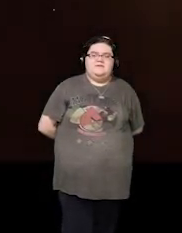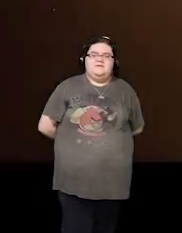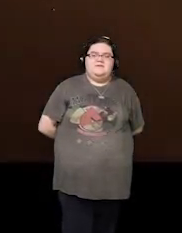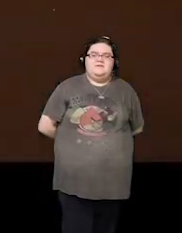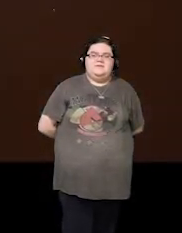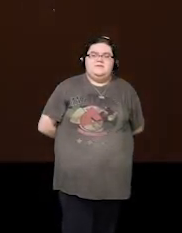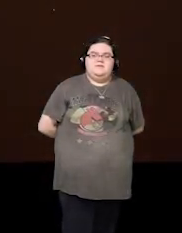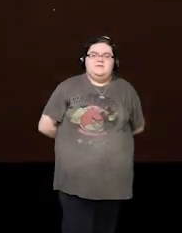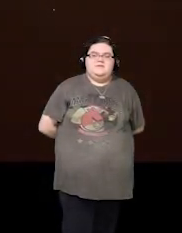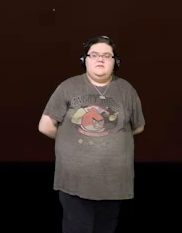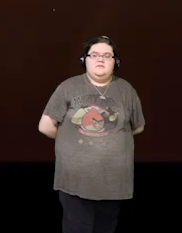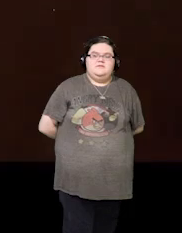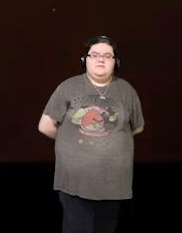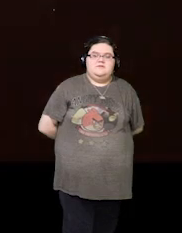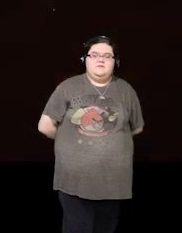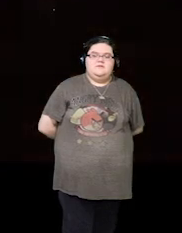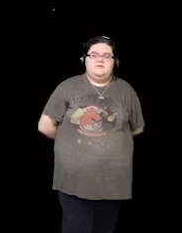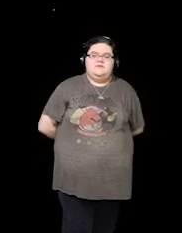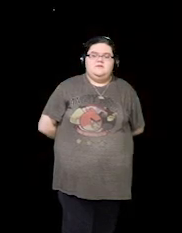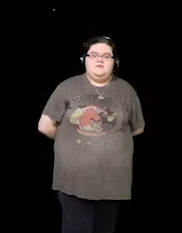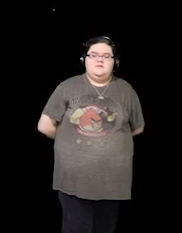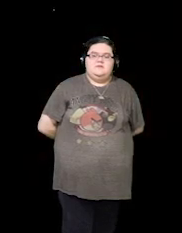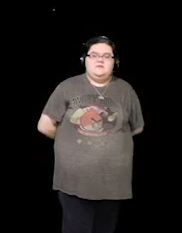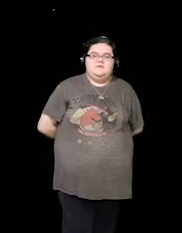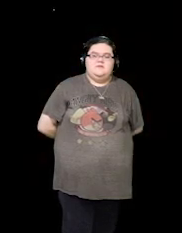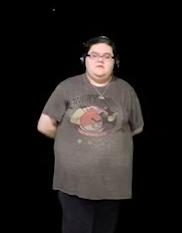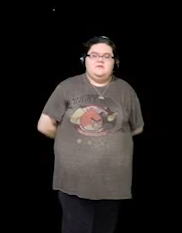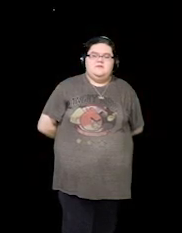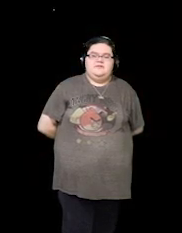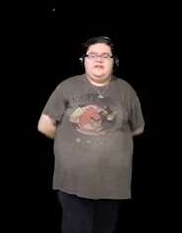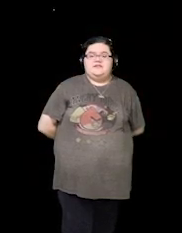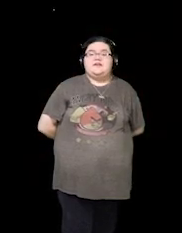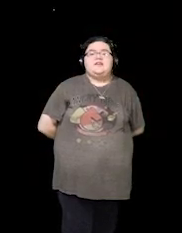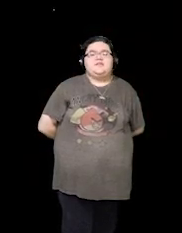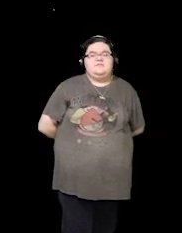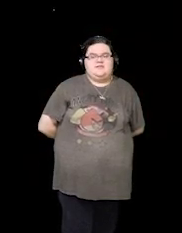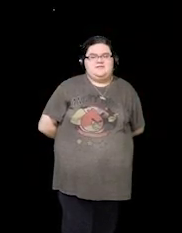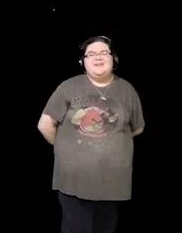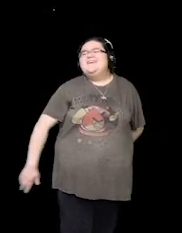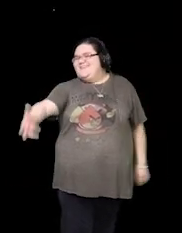dripping female voice. Ready.